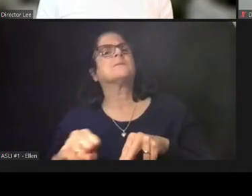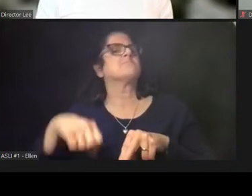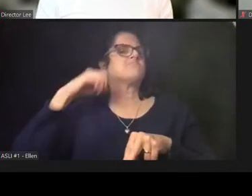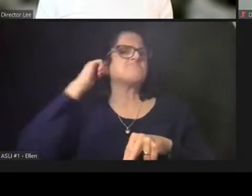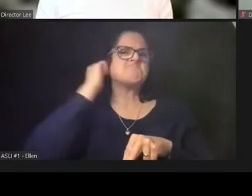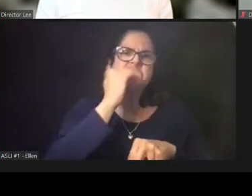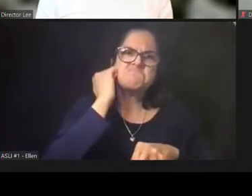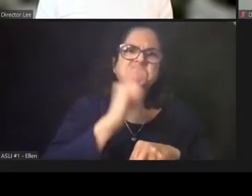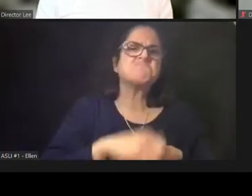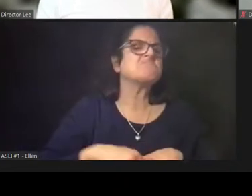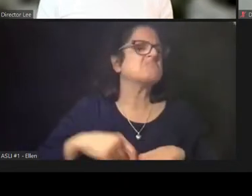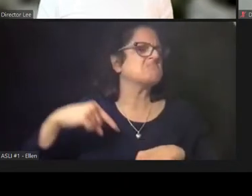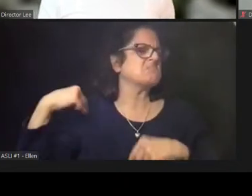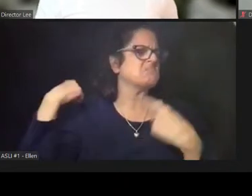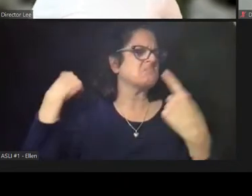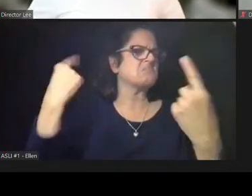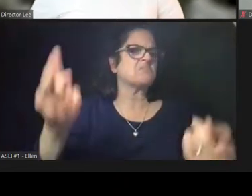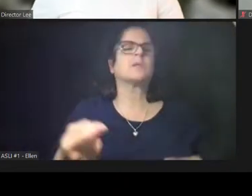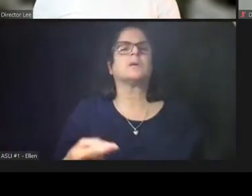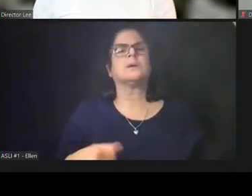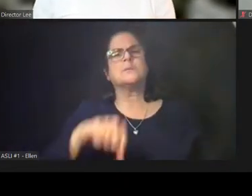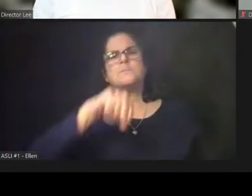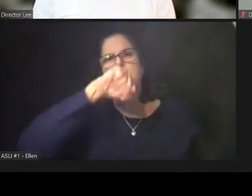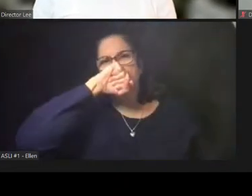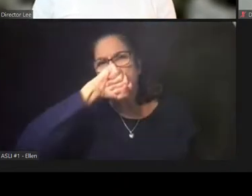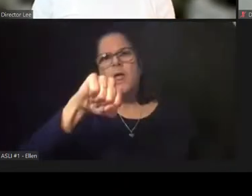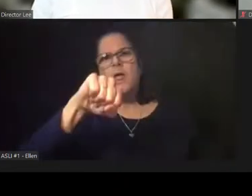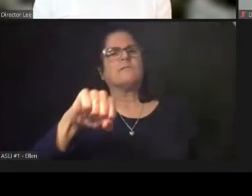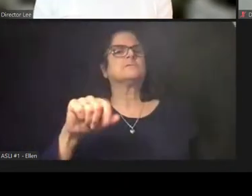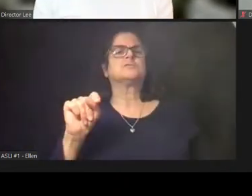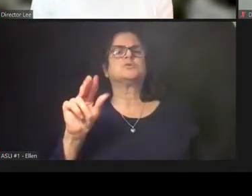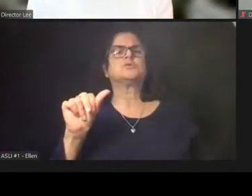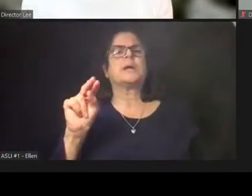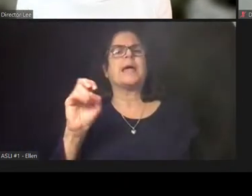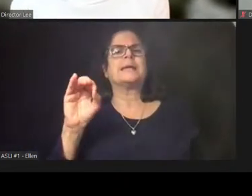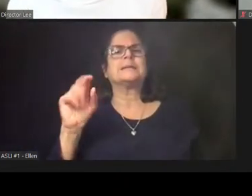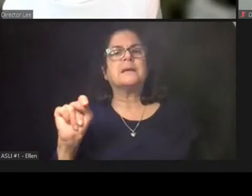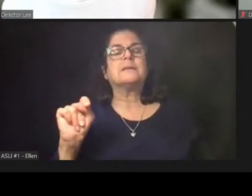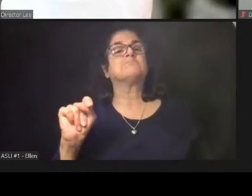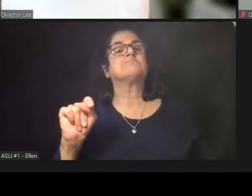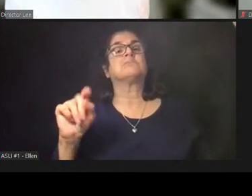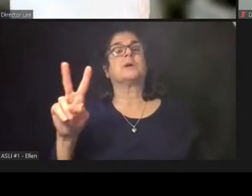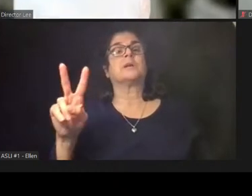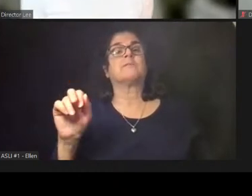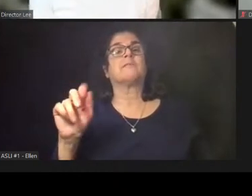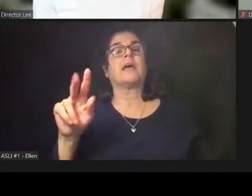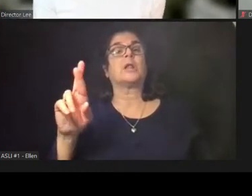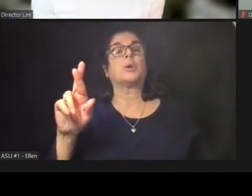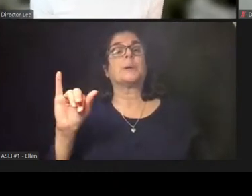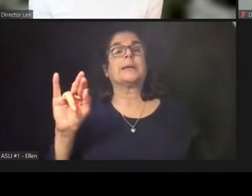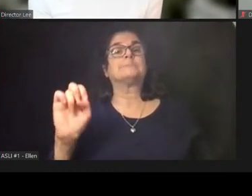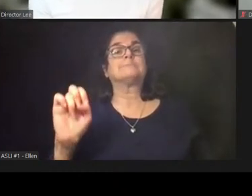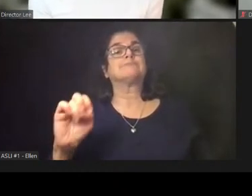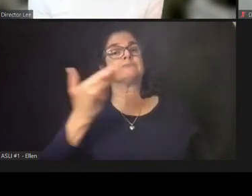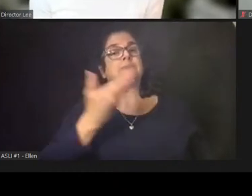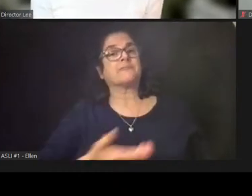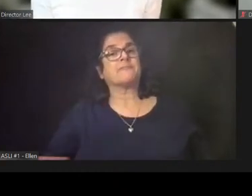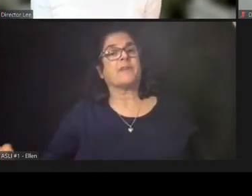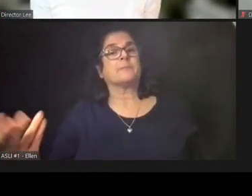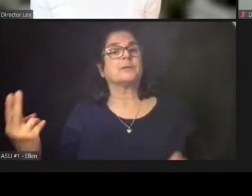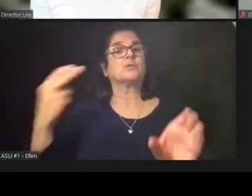So I was loved public transit then. And so it was an honor when Valerie asked me to come over here in